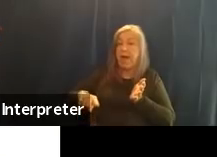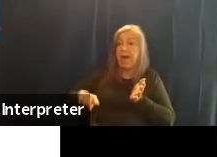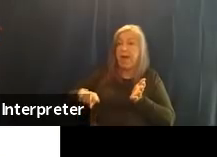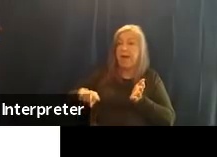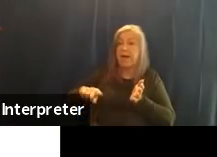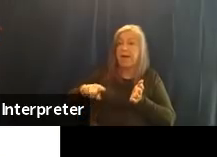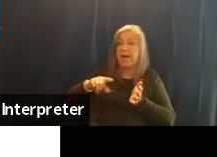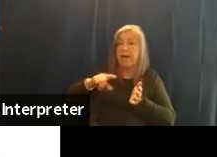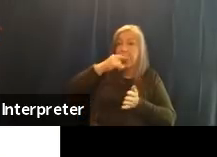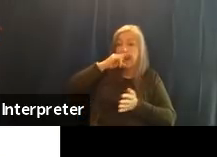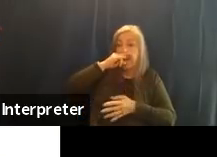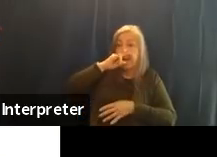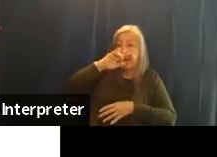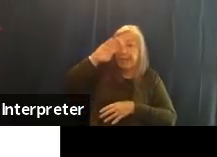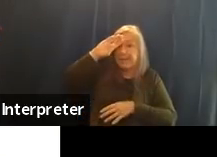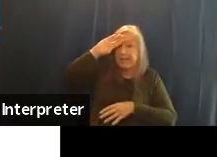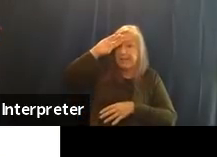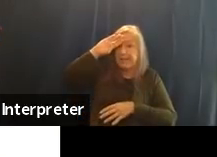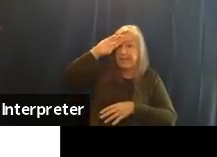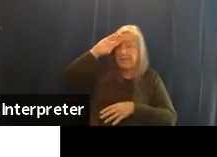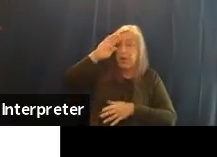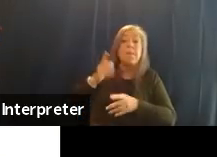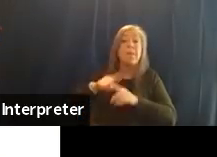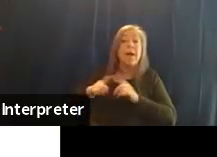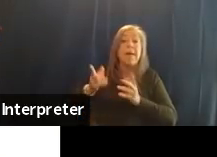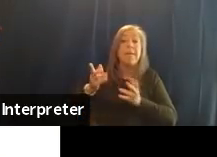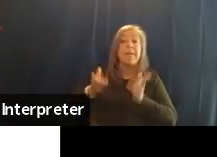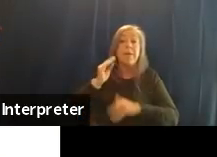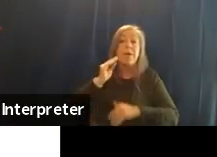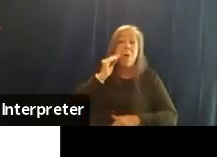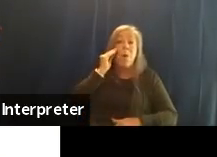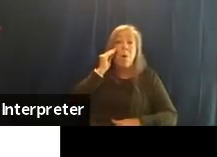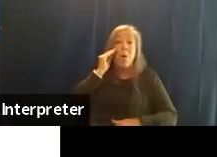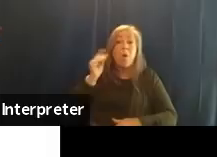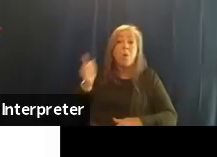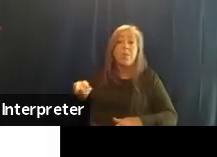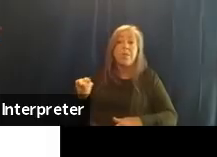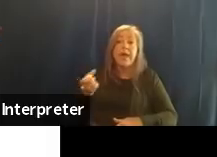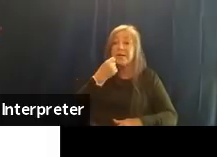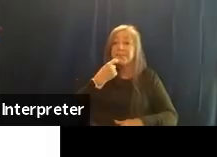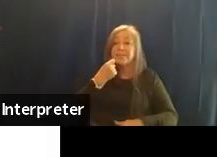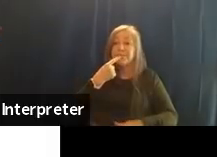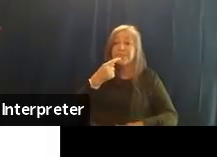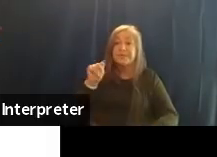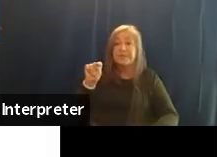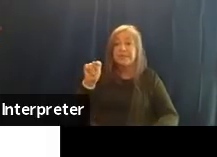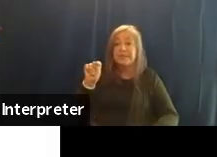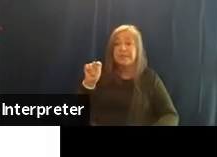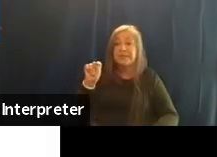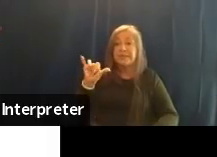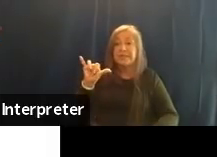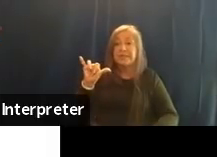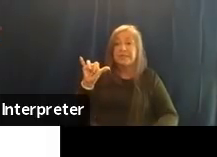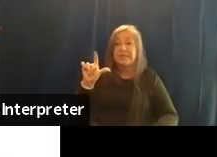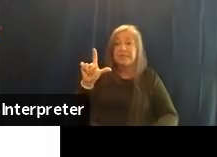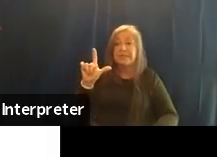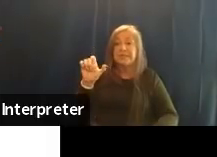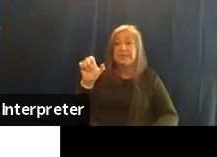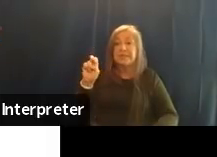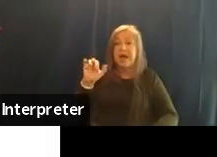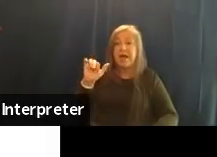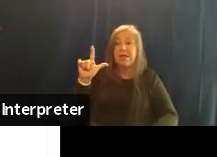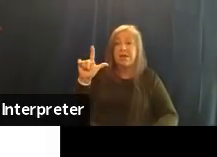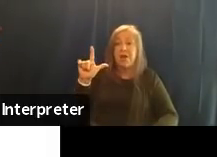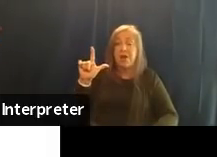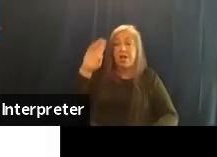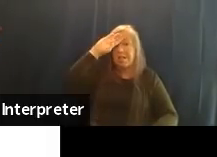they've had for a couple of days, it's still going to be the same thing. We're going to bring them to the health room as soon